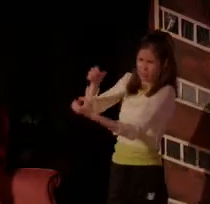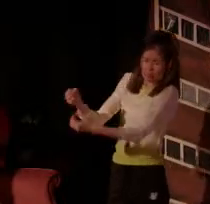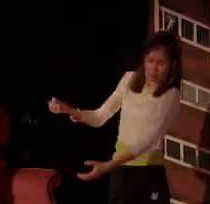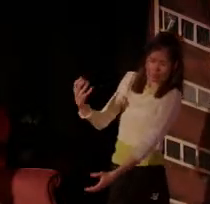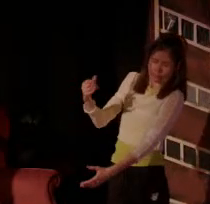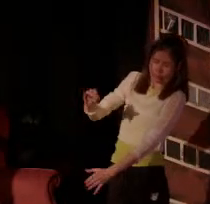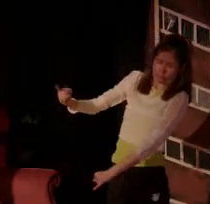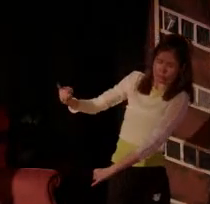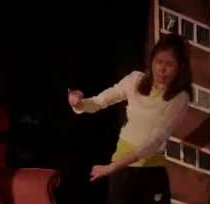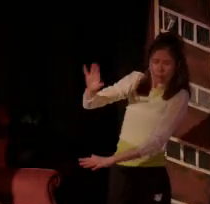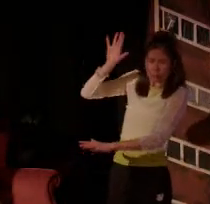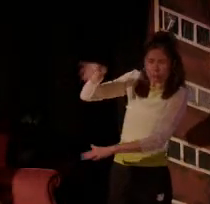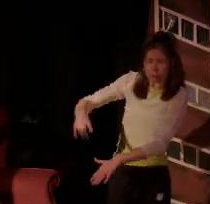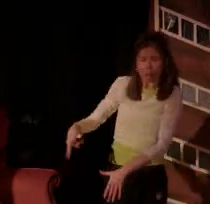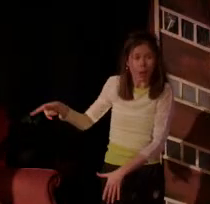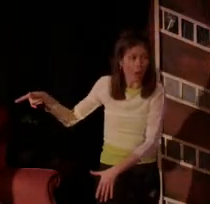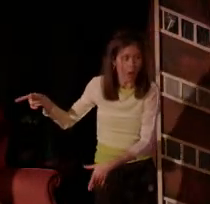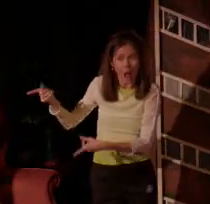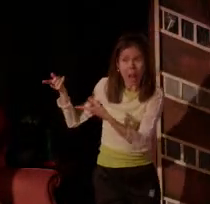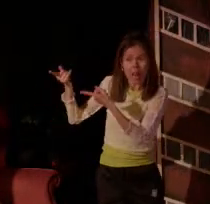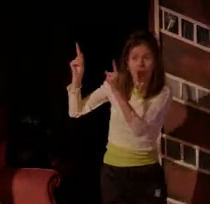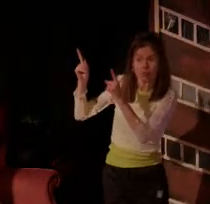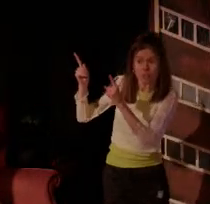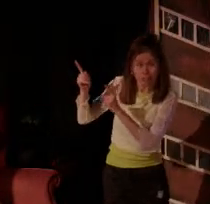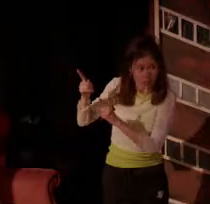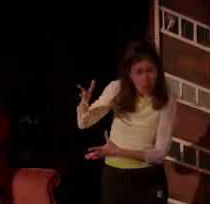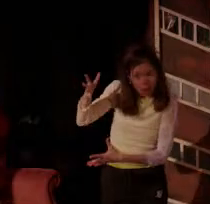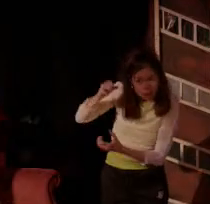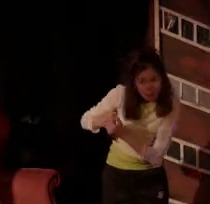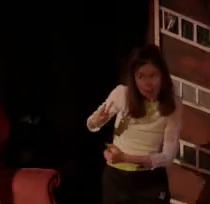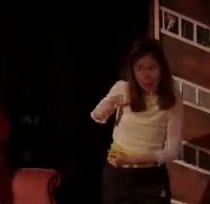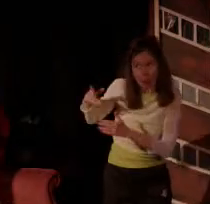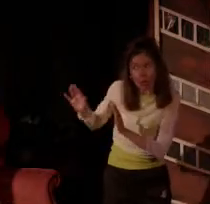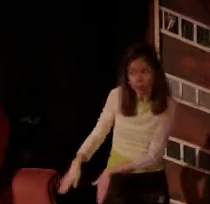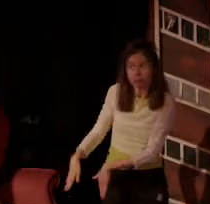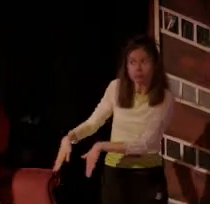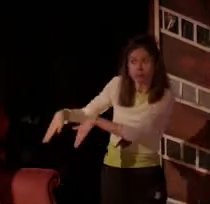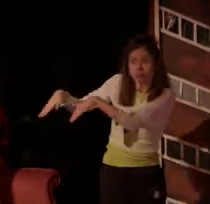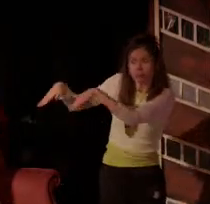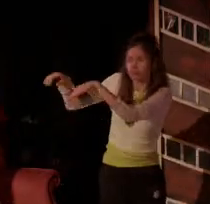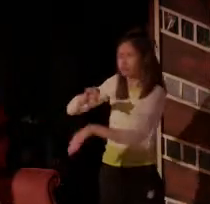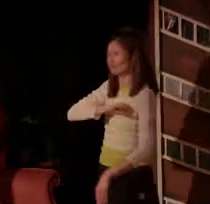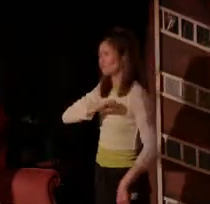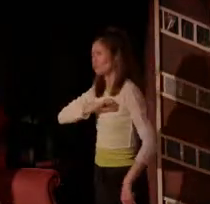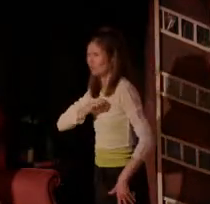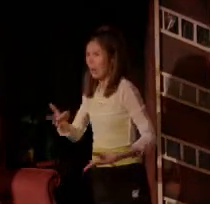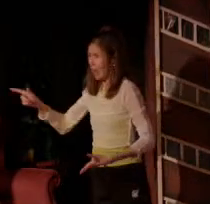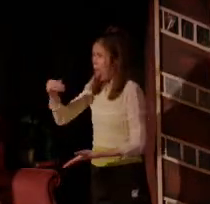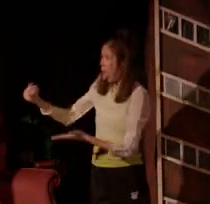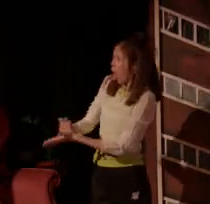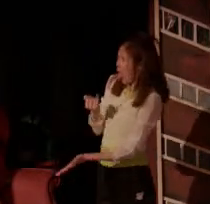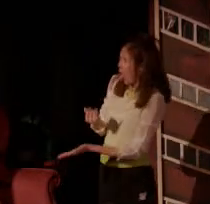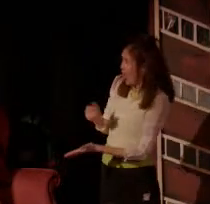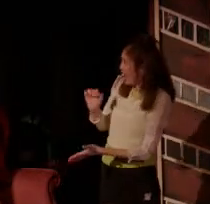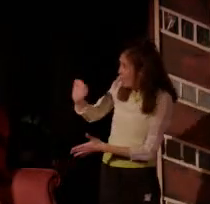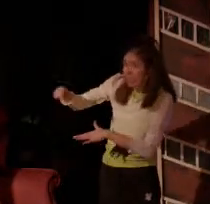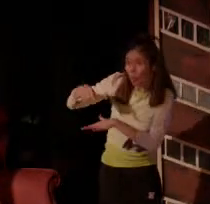regretful Leontes, my brother, whose loss of his most precious wife and children even now are to be lamented